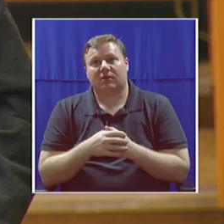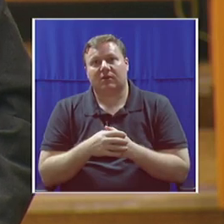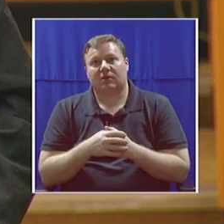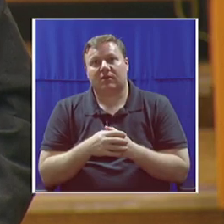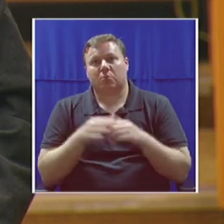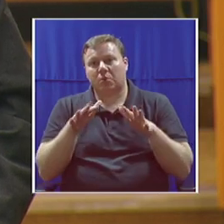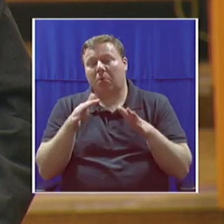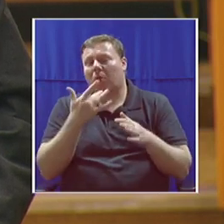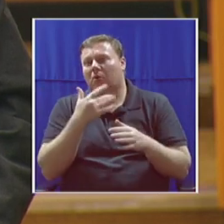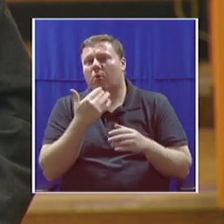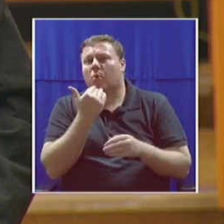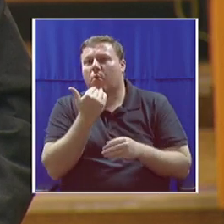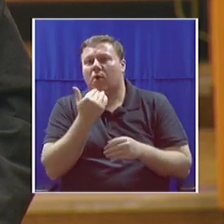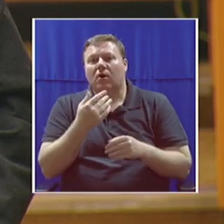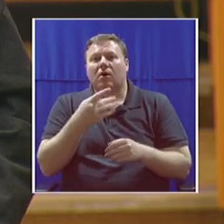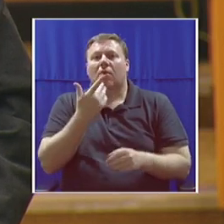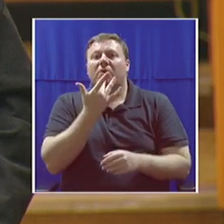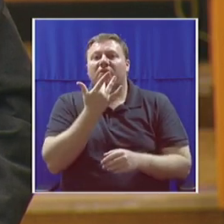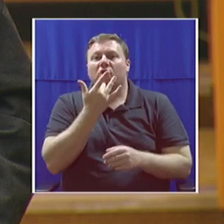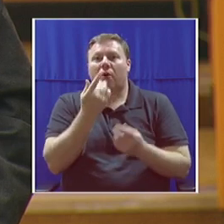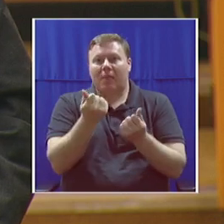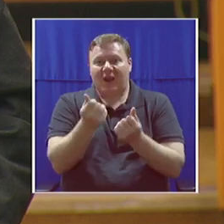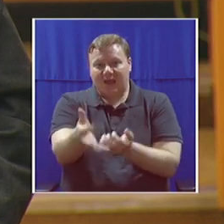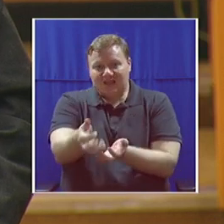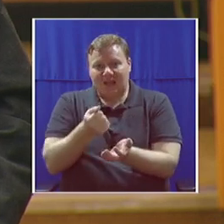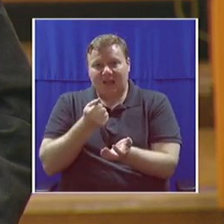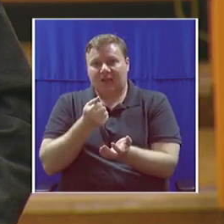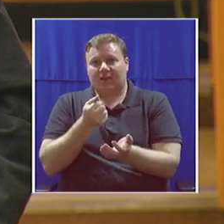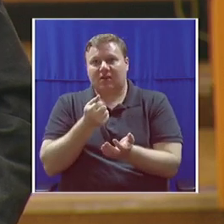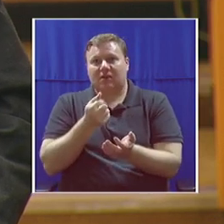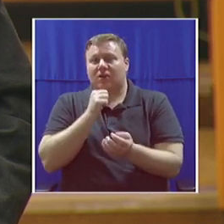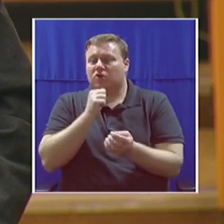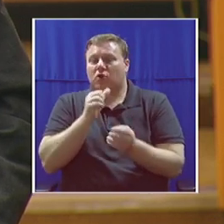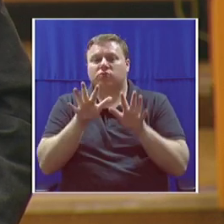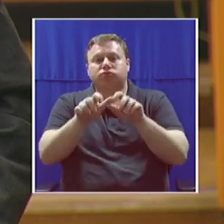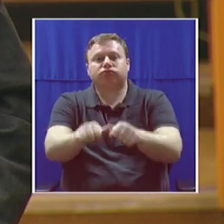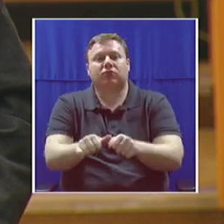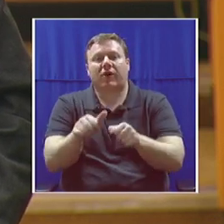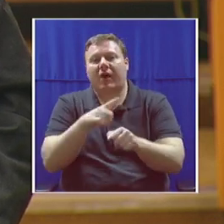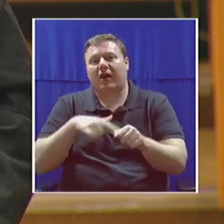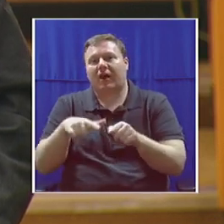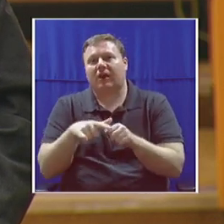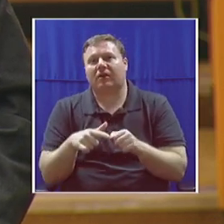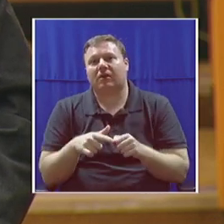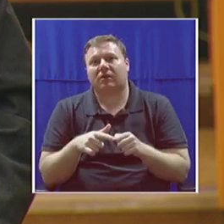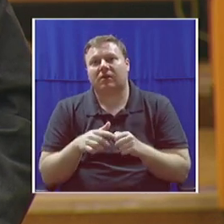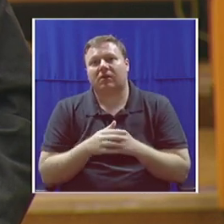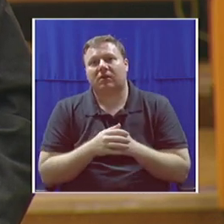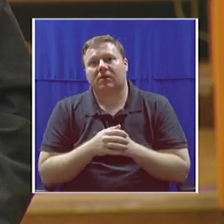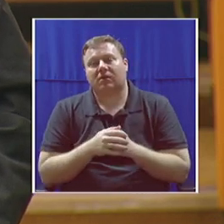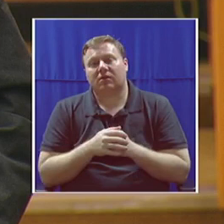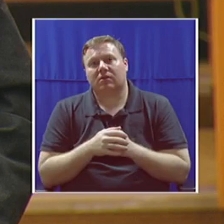instead of acquiring the land bought for them in